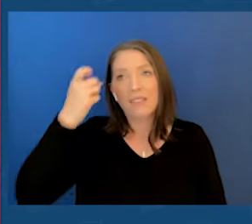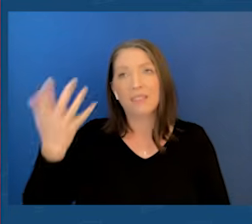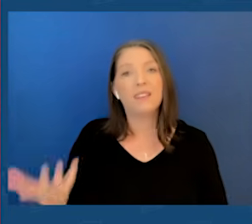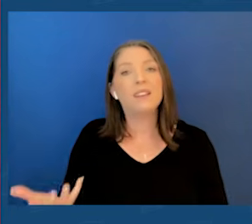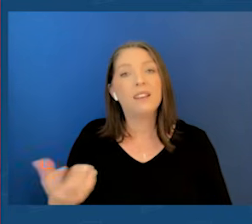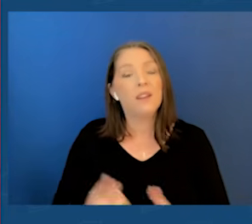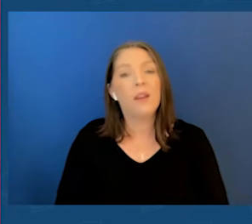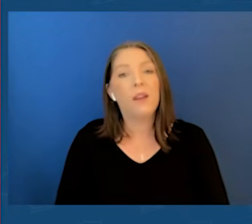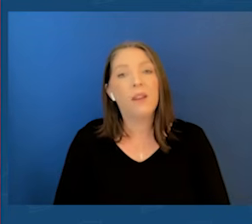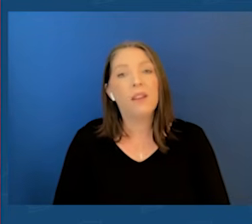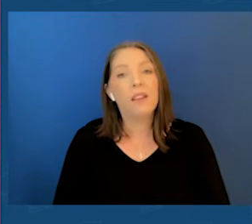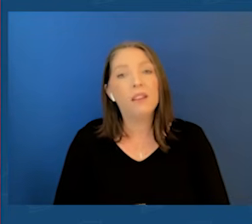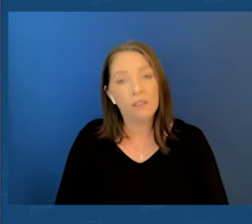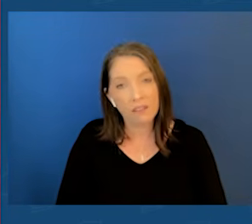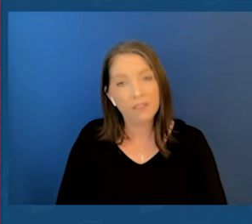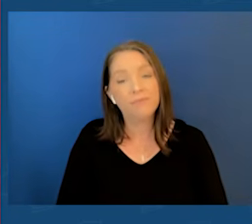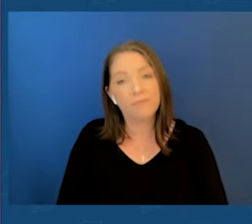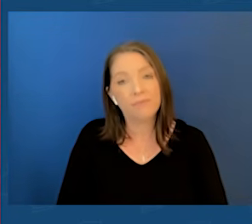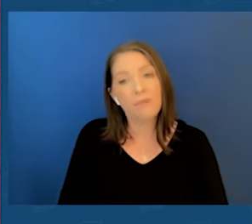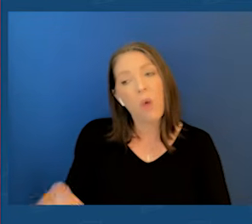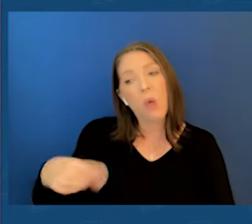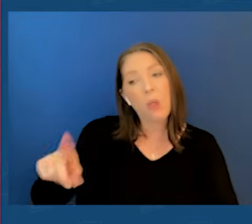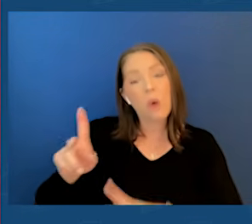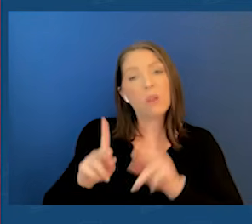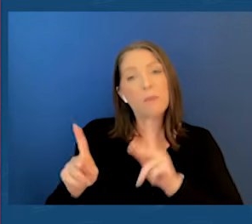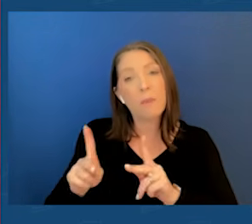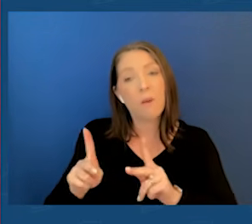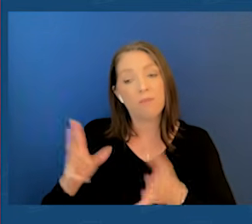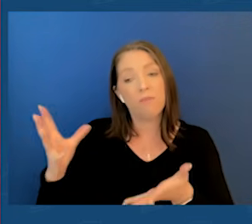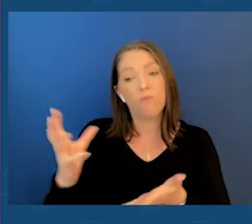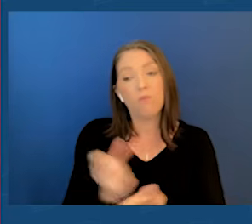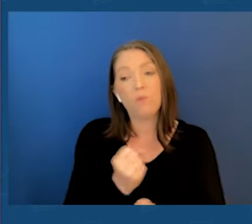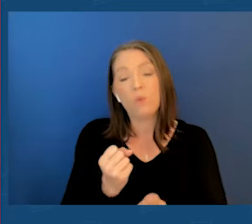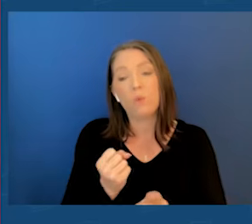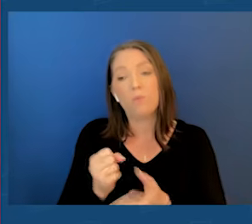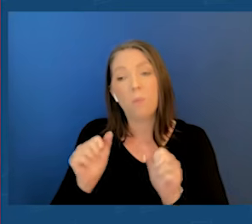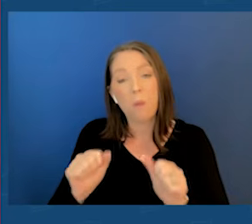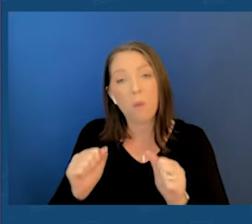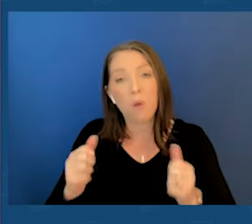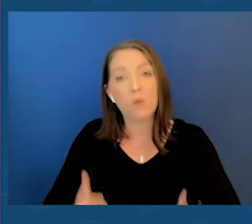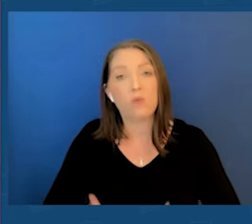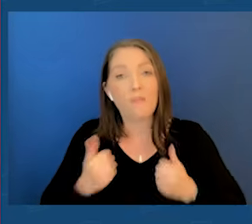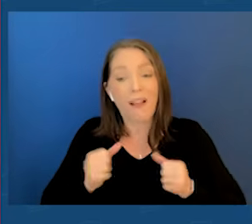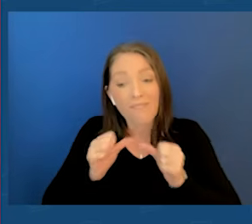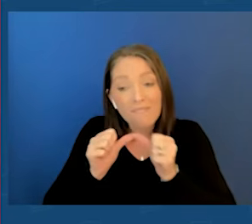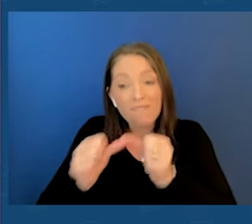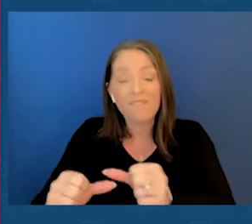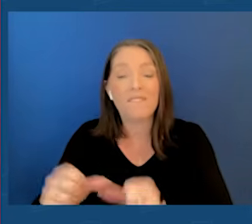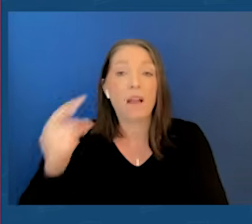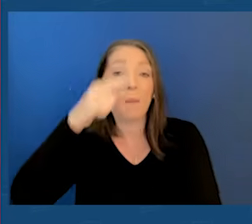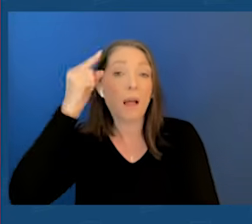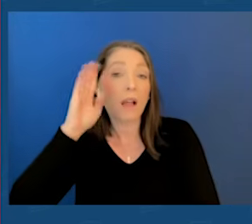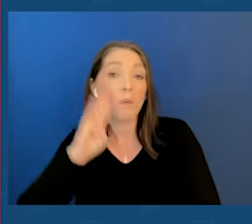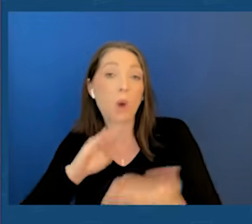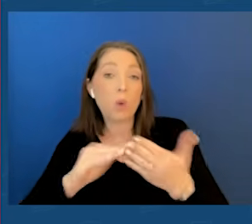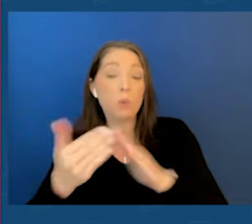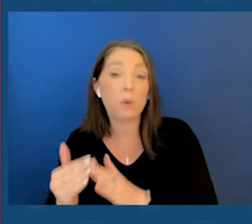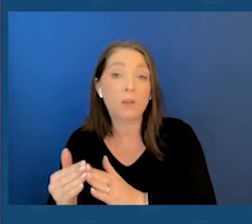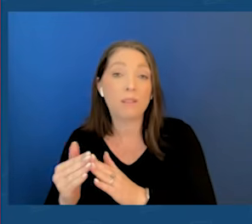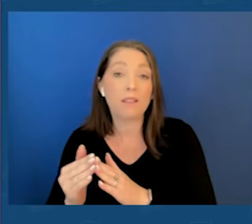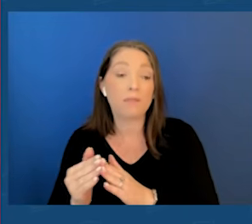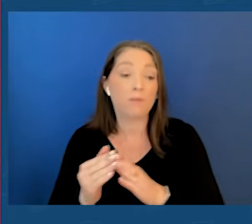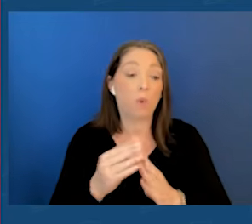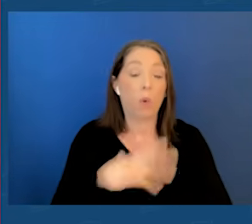when these individuals have a chance to survive, black and brown communities have the same chances as the white